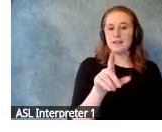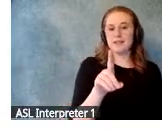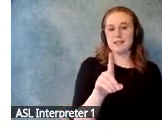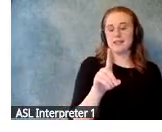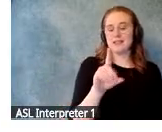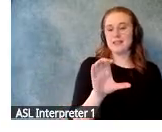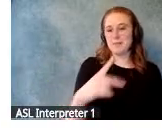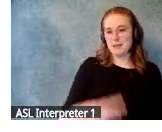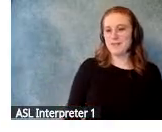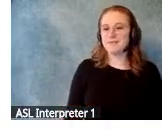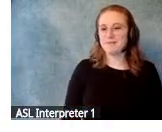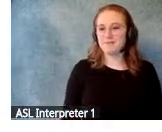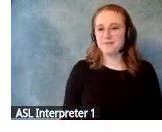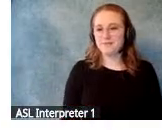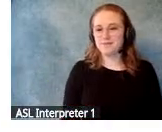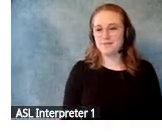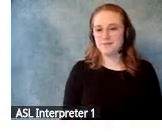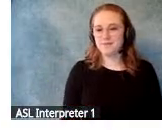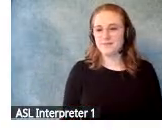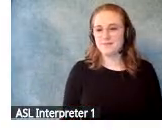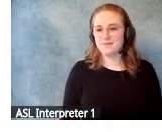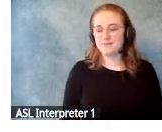DCP.